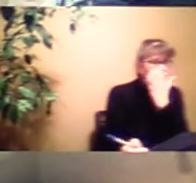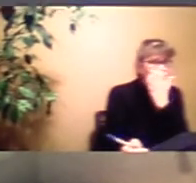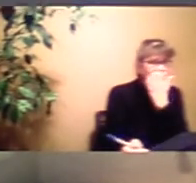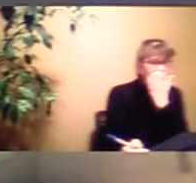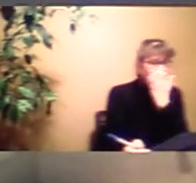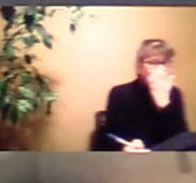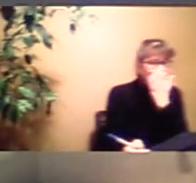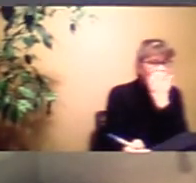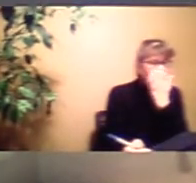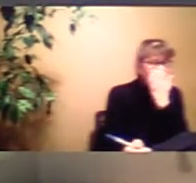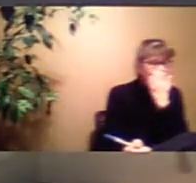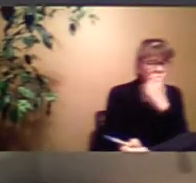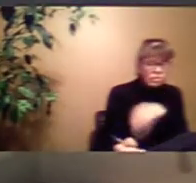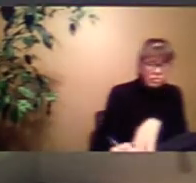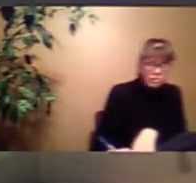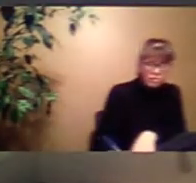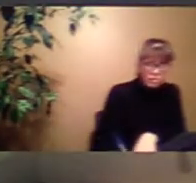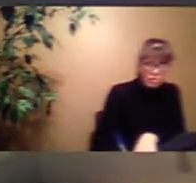The cost for the pumps was about